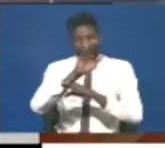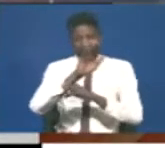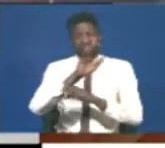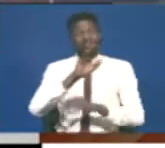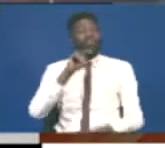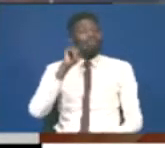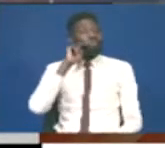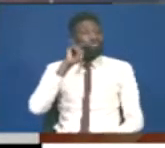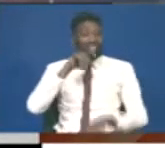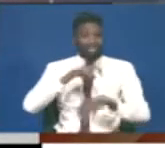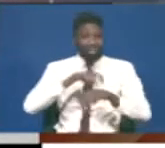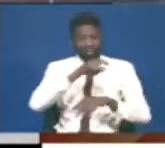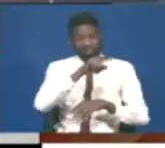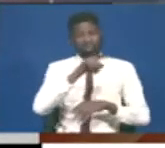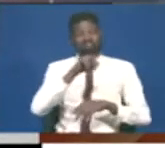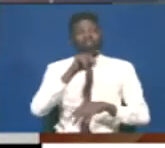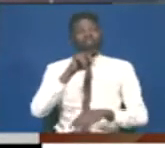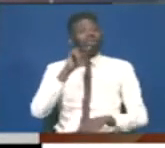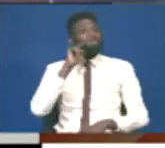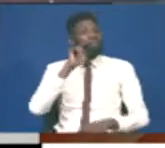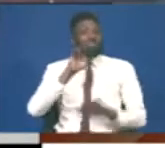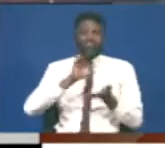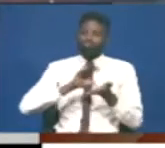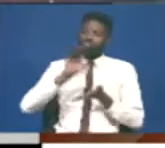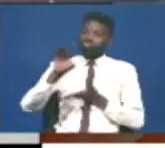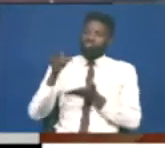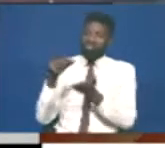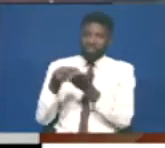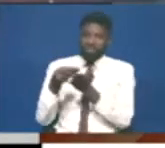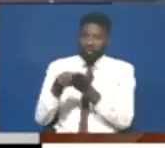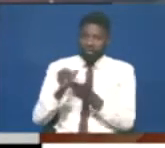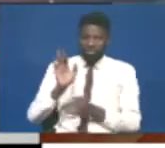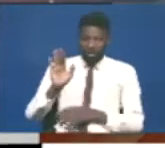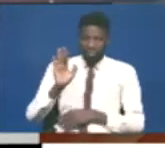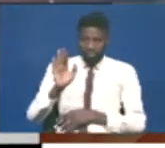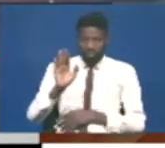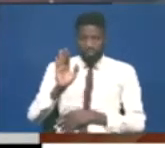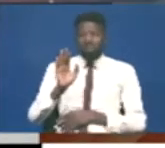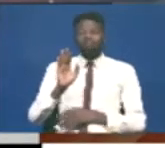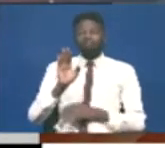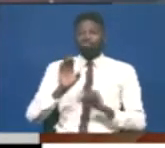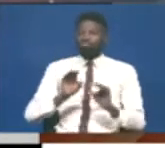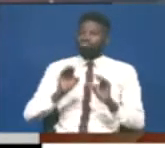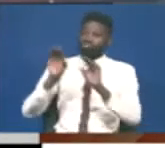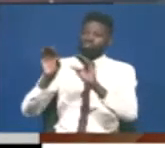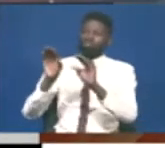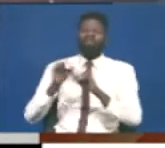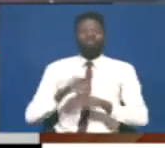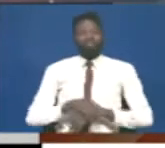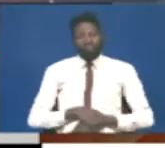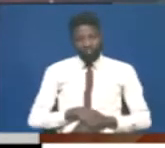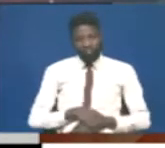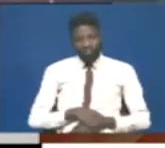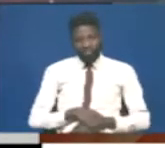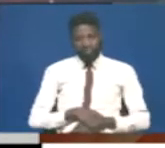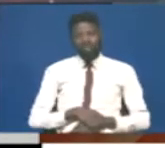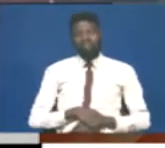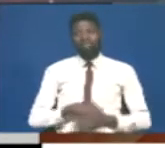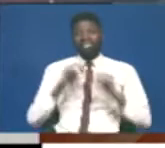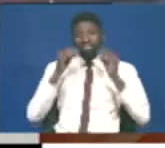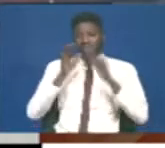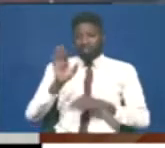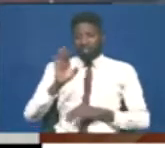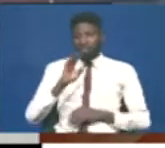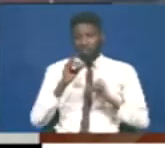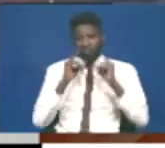released a portion of funds the airline had earned in the country but had not been repatriated. An airline spokesperson said flights to